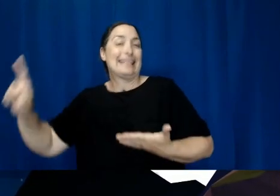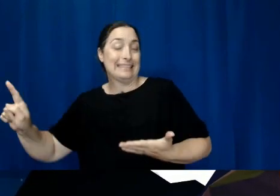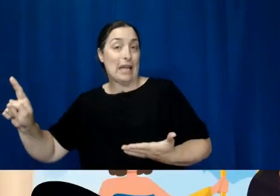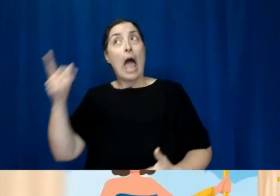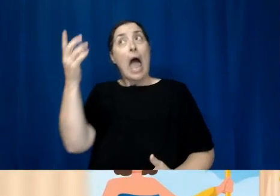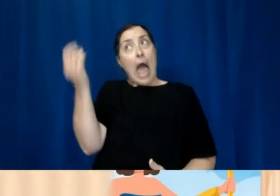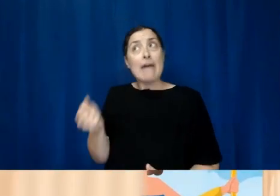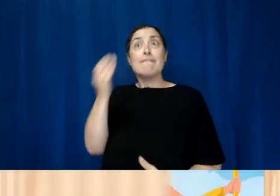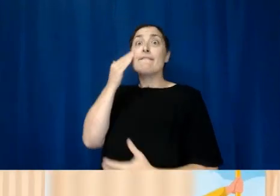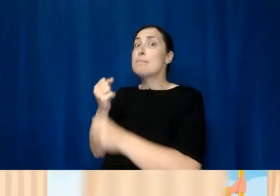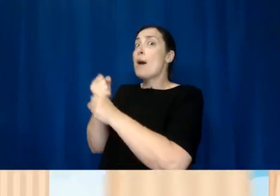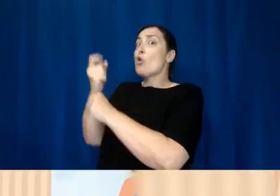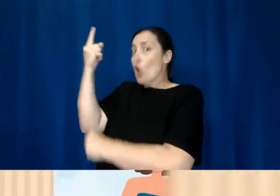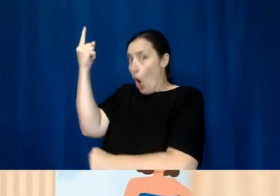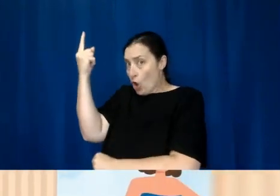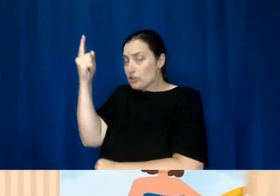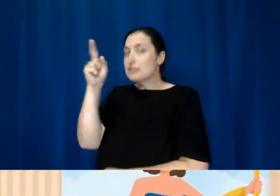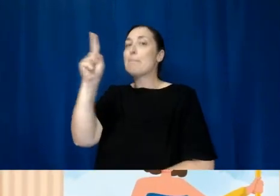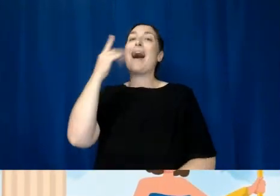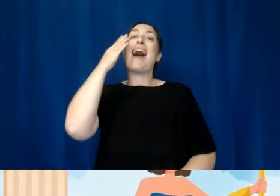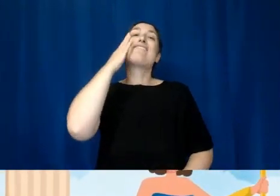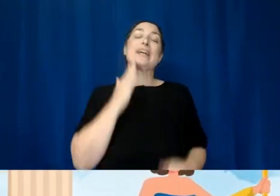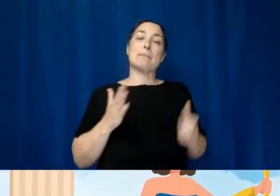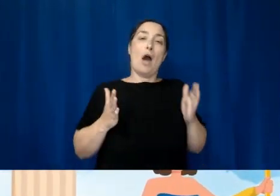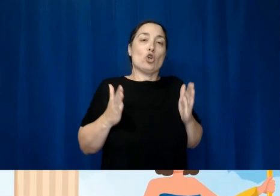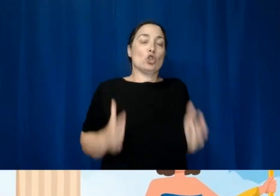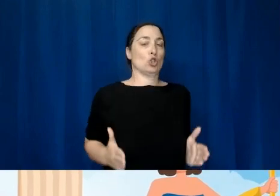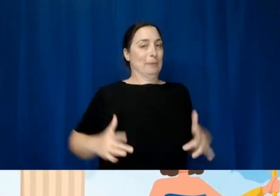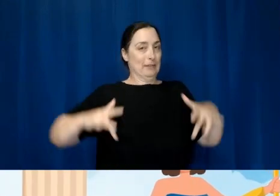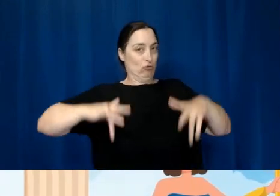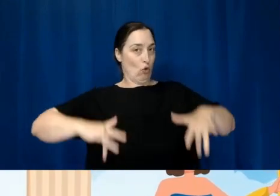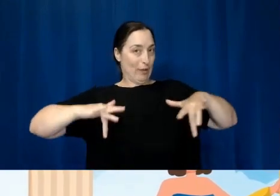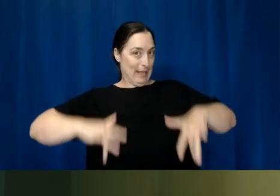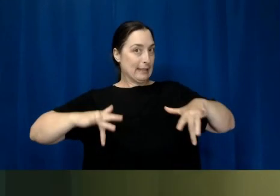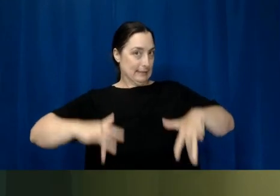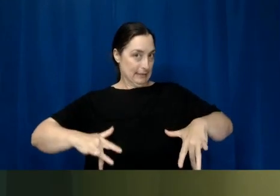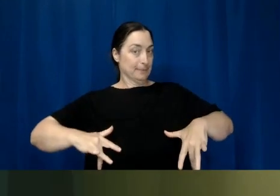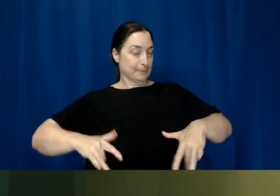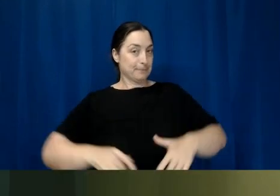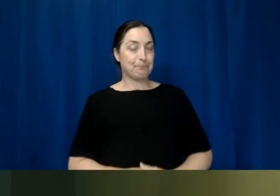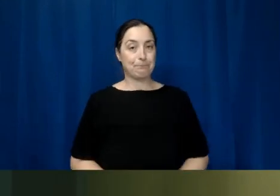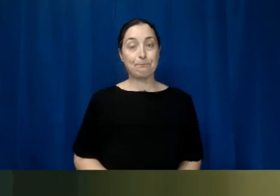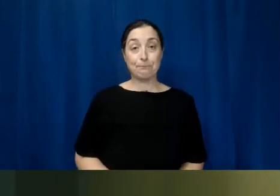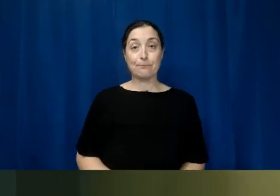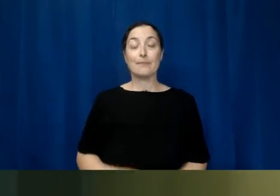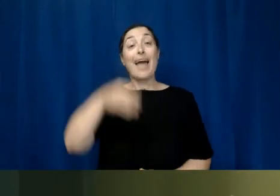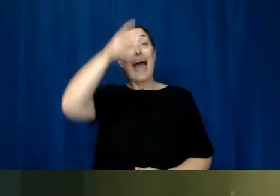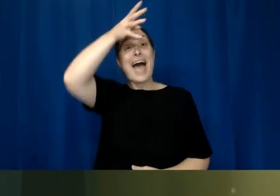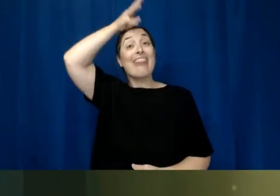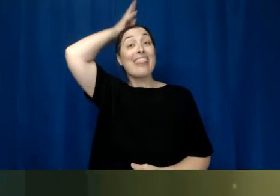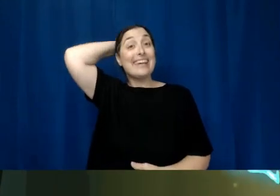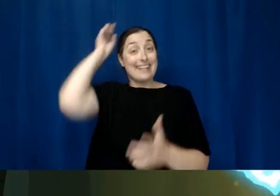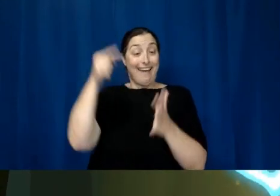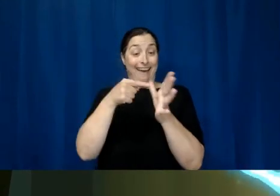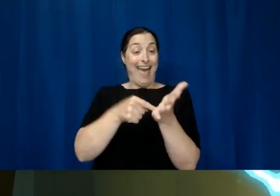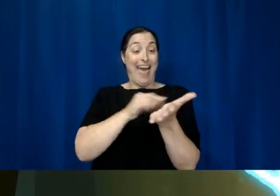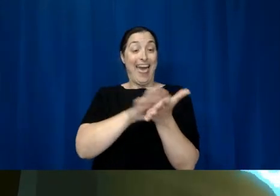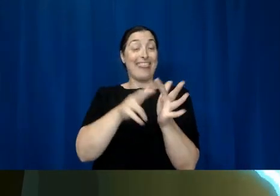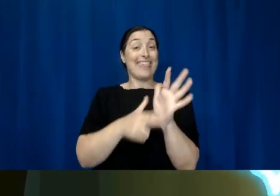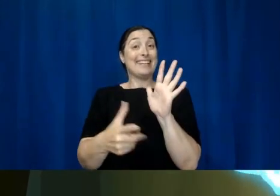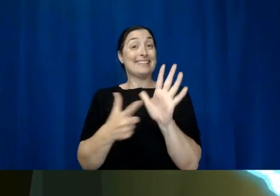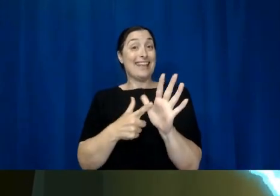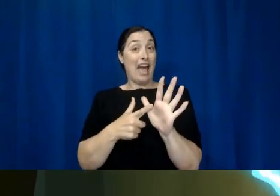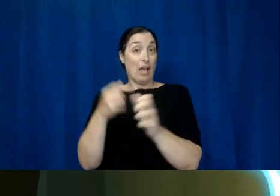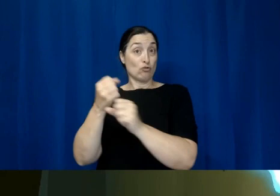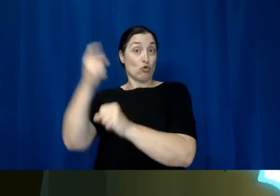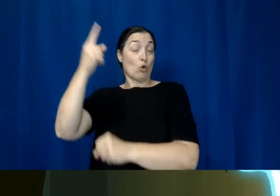story, though many female deities did exist long before mortal men. In fact, Athena, the goddess of wisdom, is sometimes said to